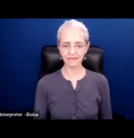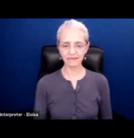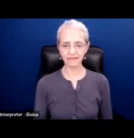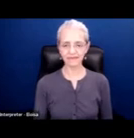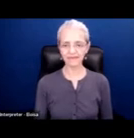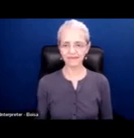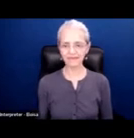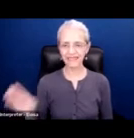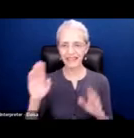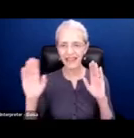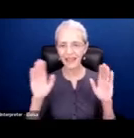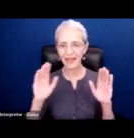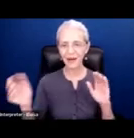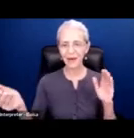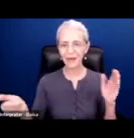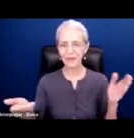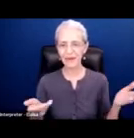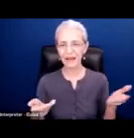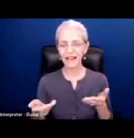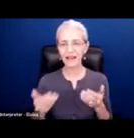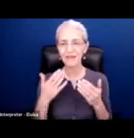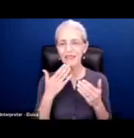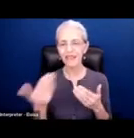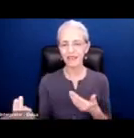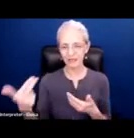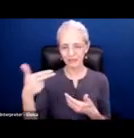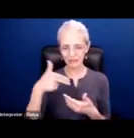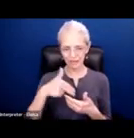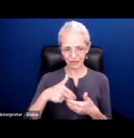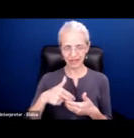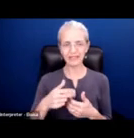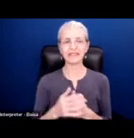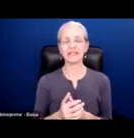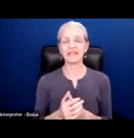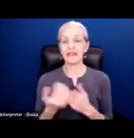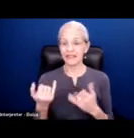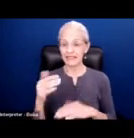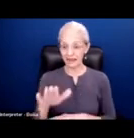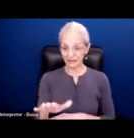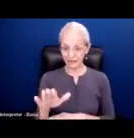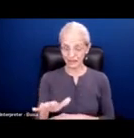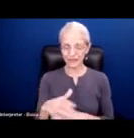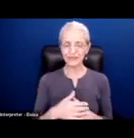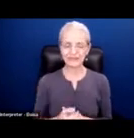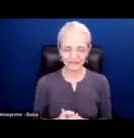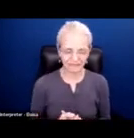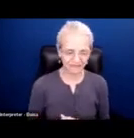Hello, welcome. Thank you for joining us this afternoon.